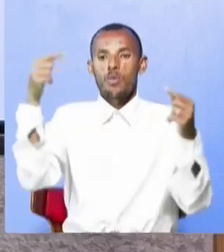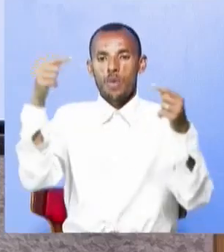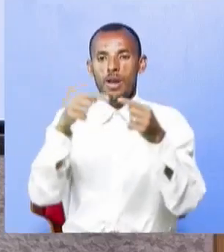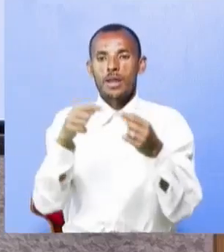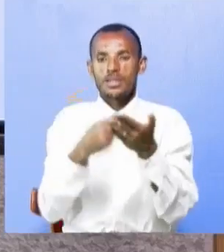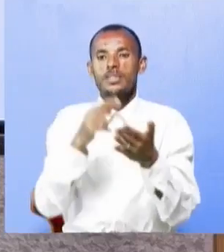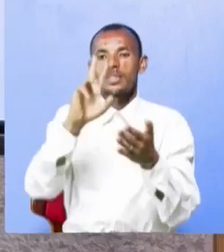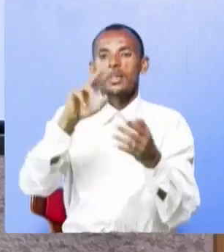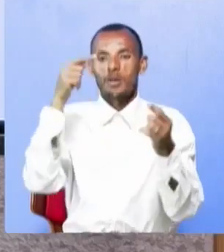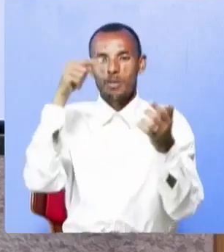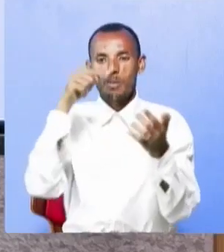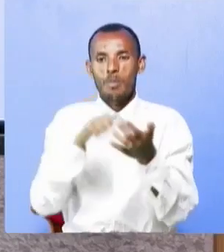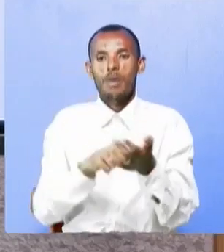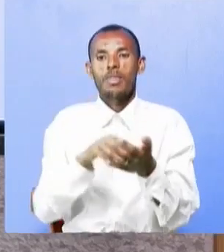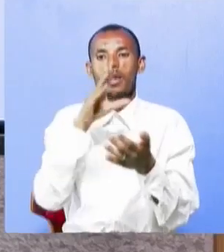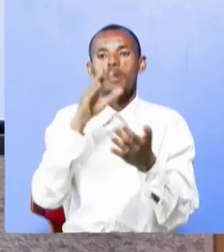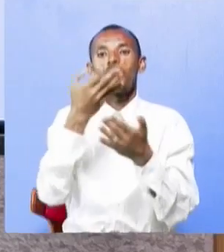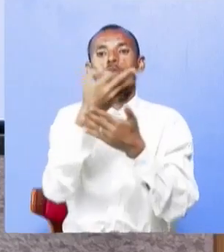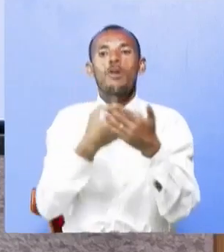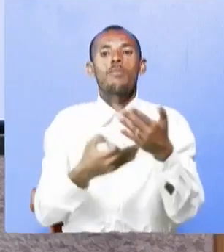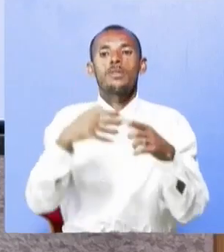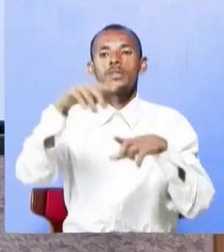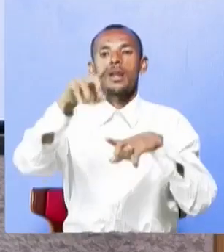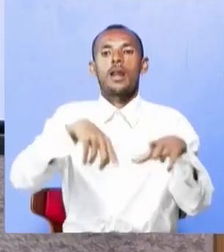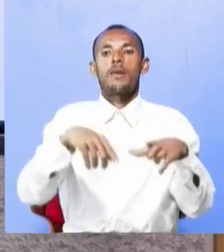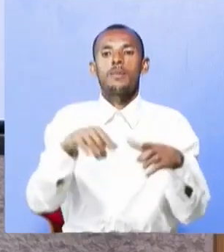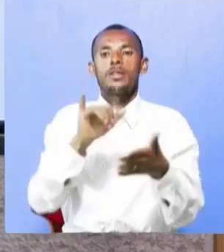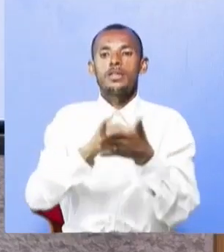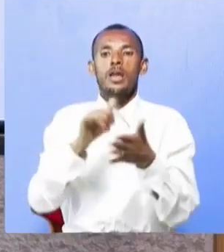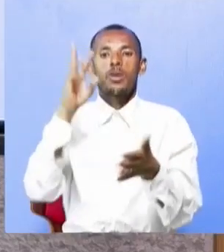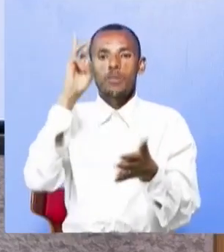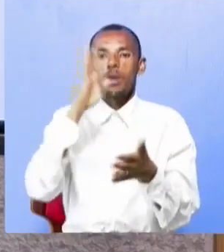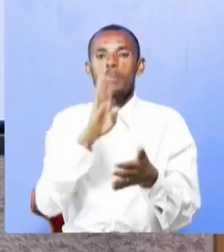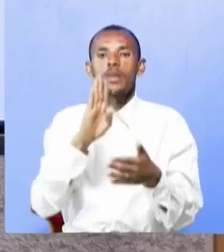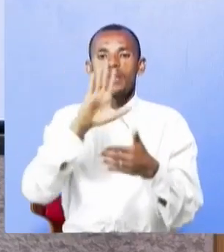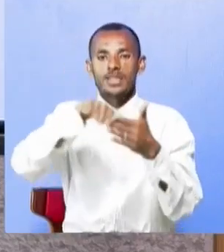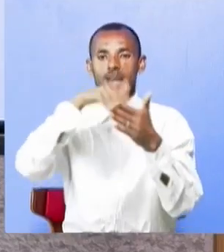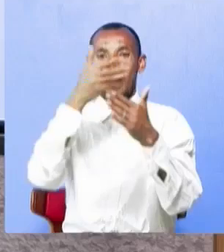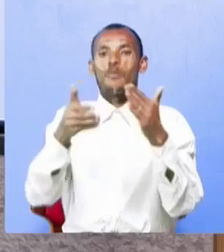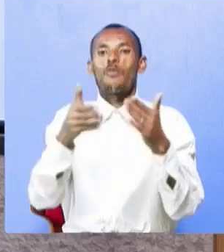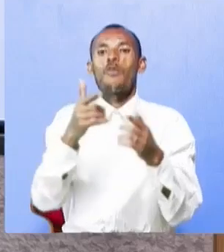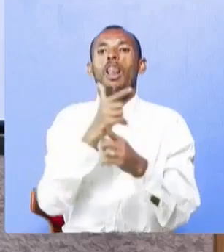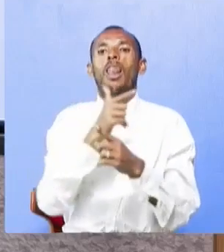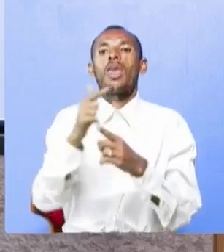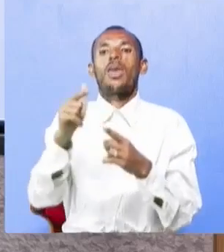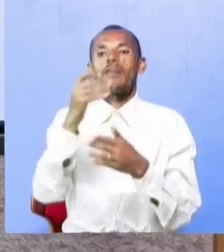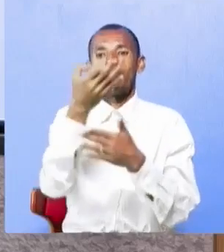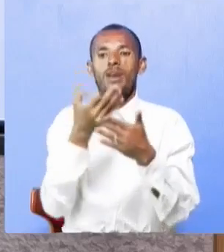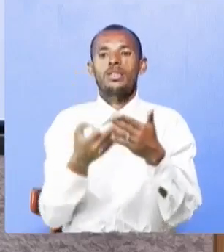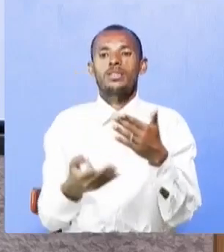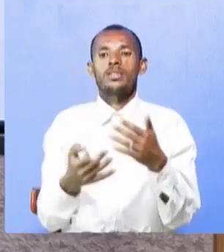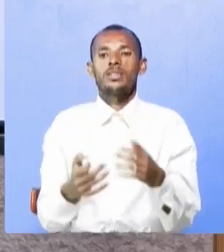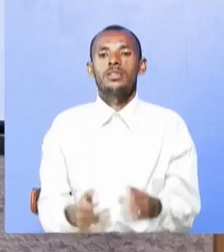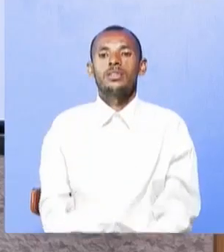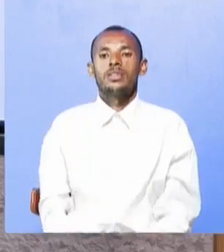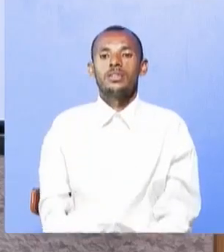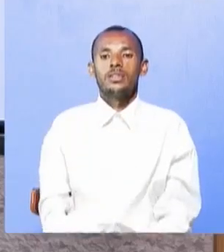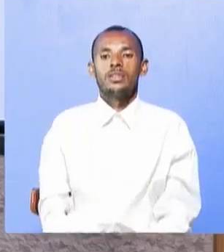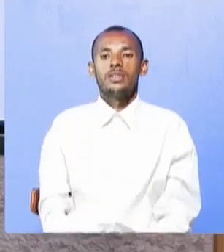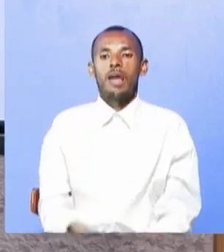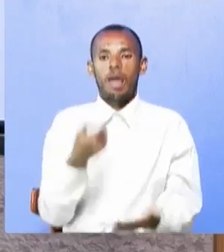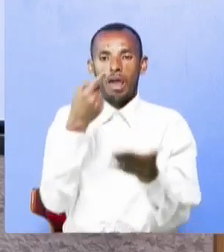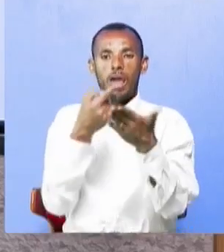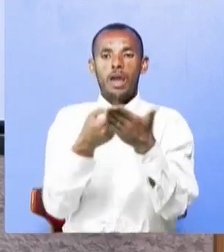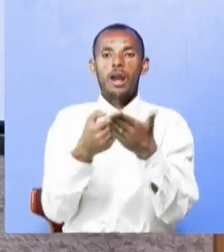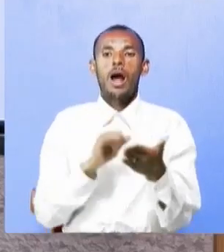3 points and form a straight line. That will be the graph of a linear function. So